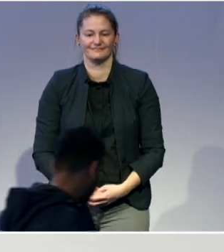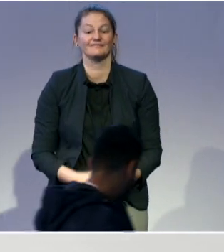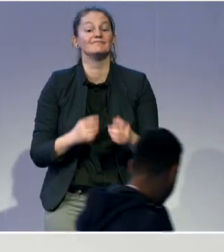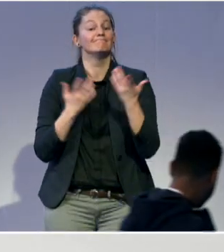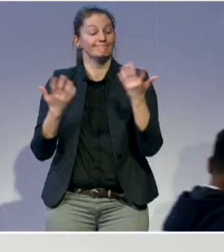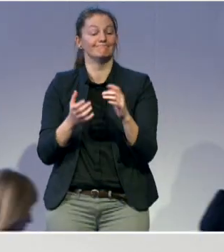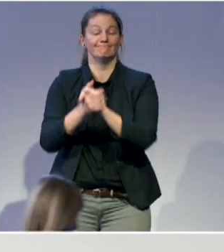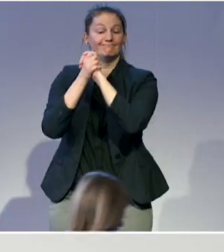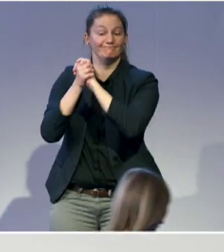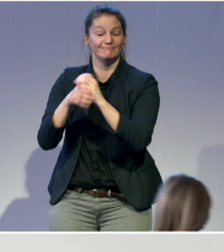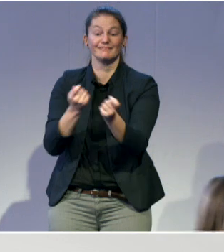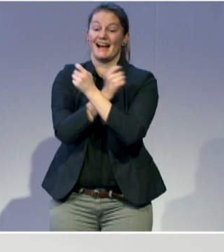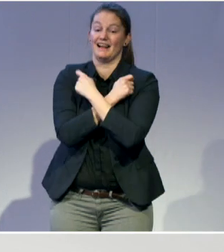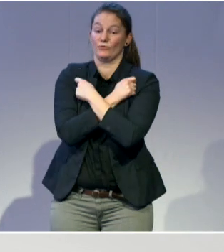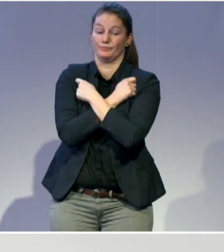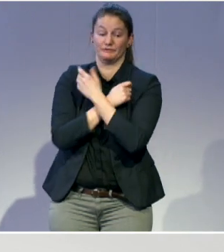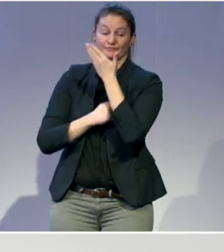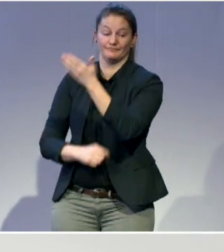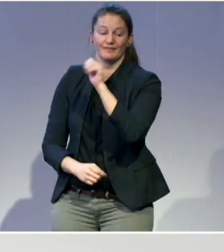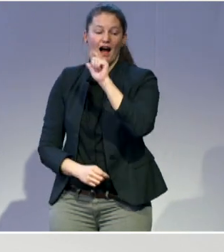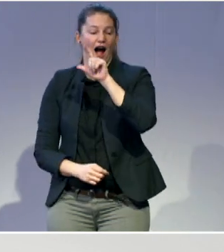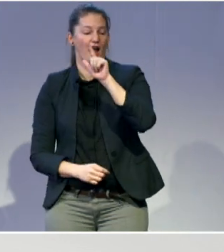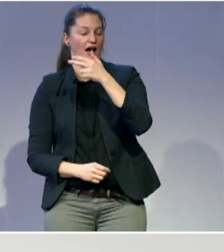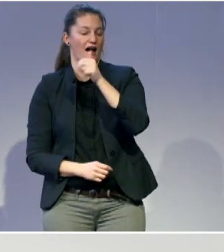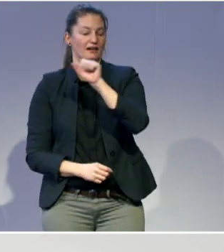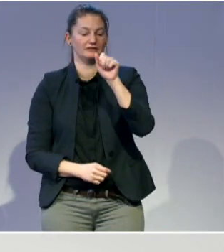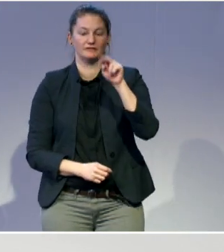Congratulations to Al Hassan Foundation from Egypt.